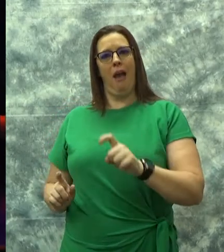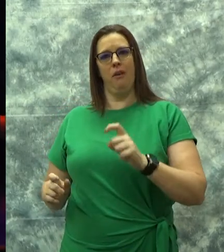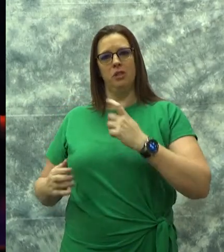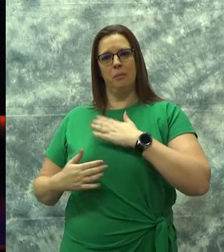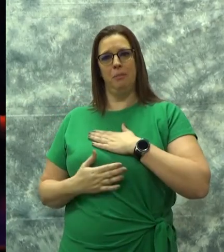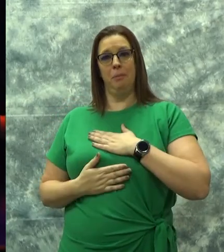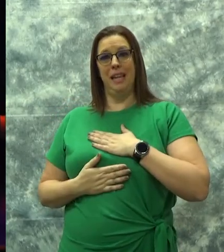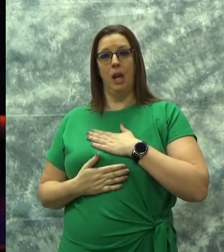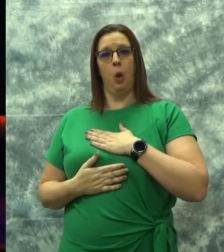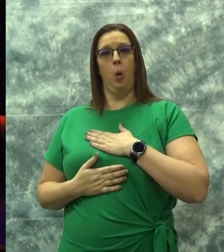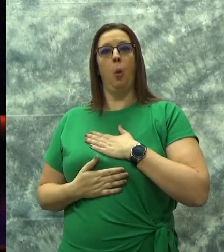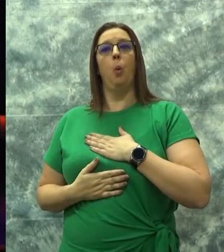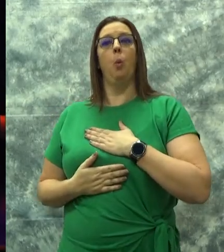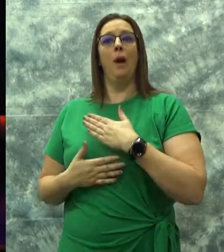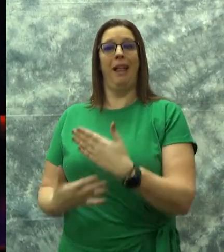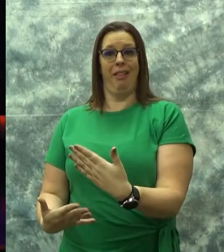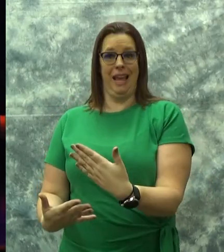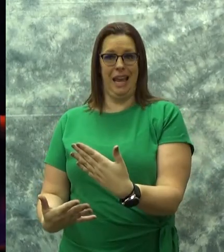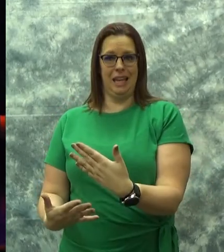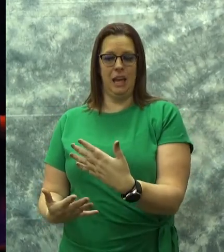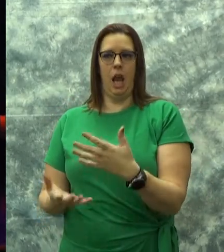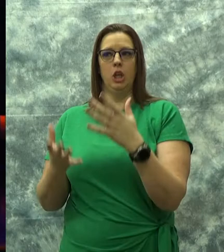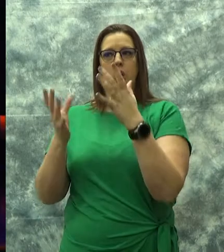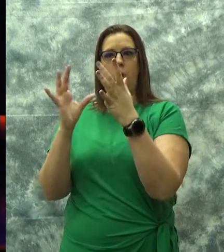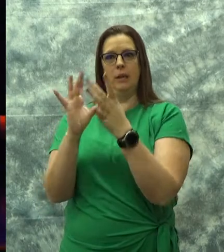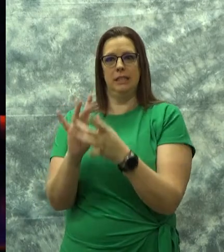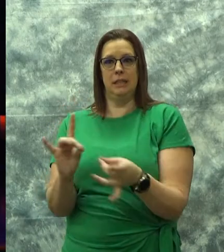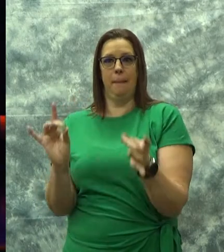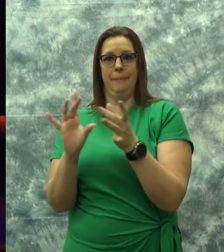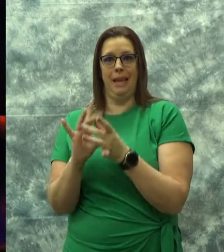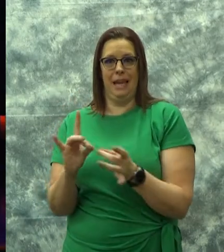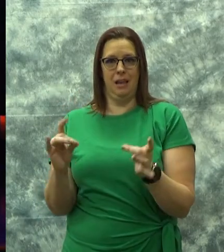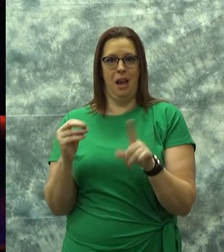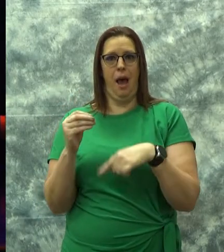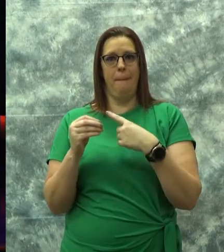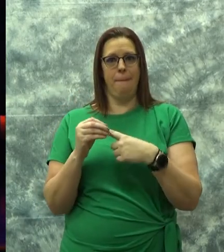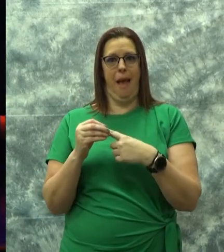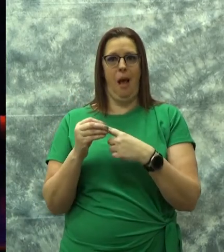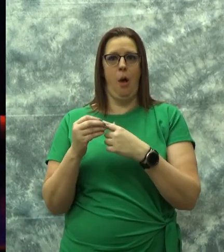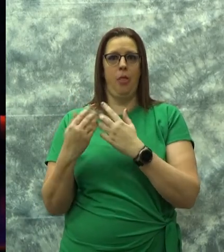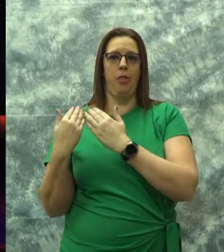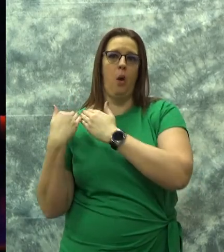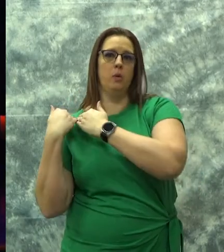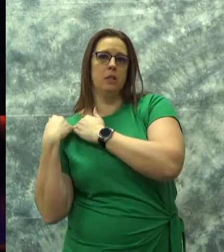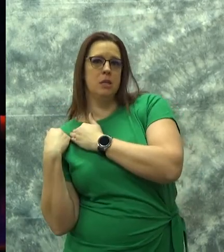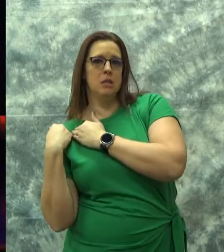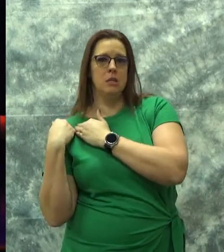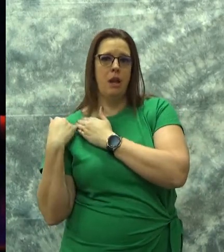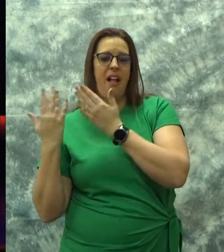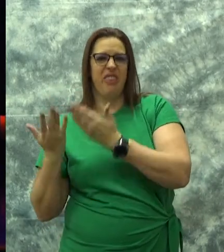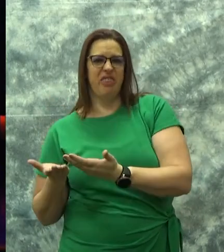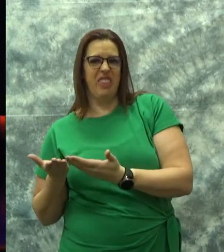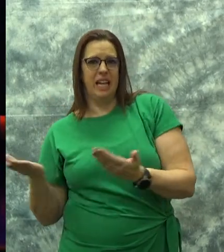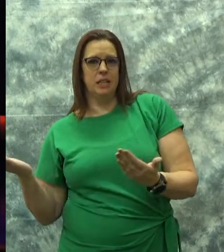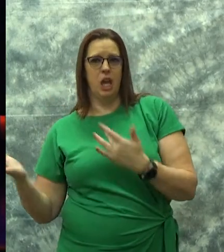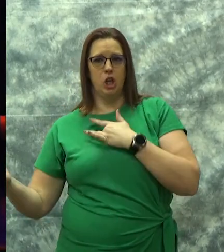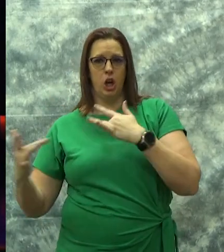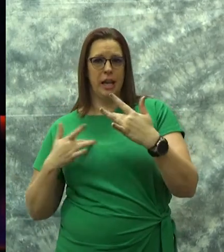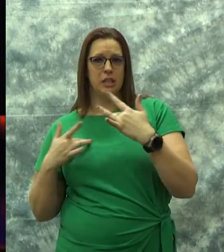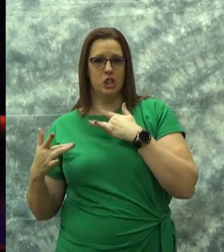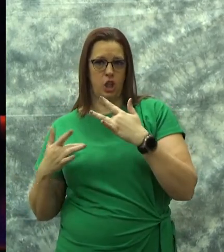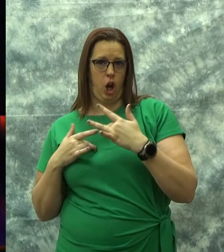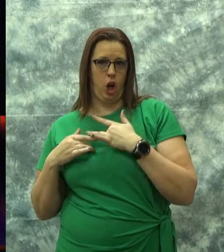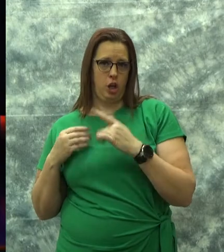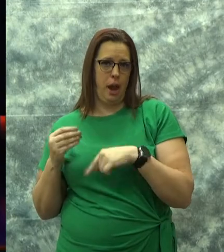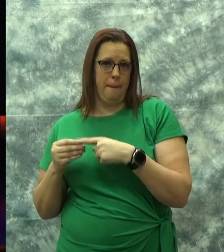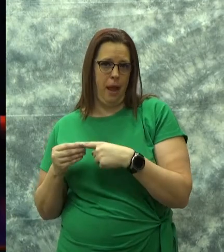to find ways to speak about the weightiness of the things that bother us, the things that we're concerned about,